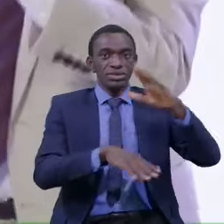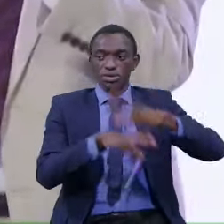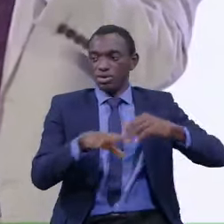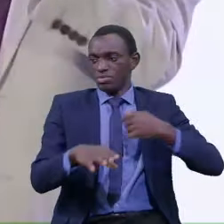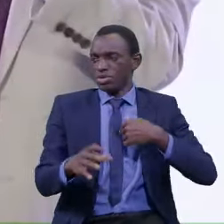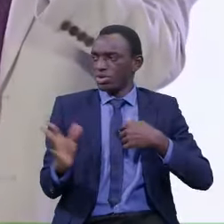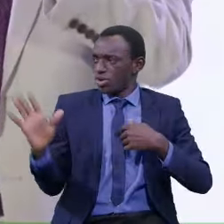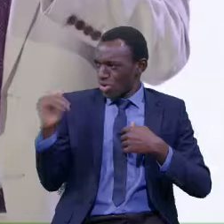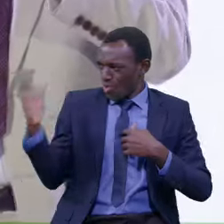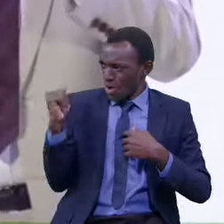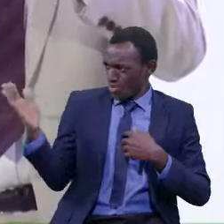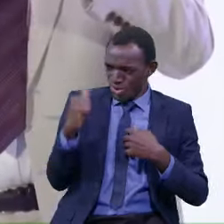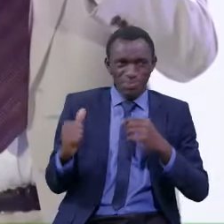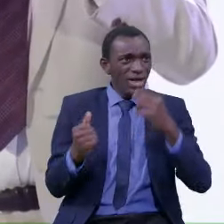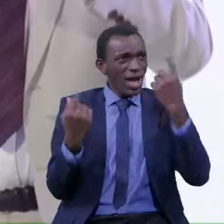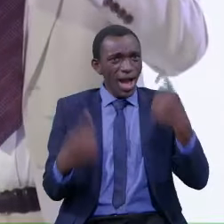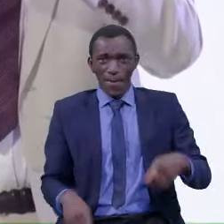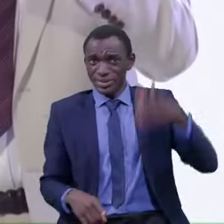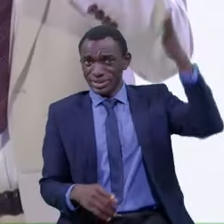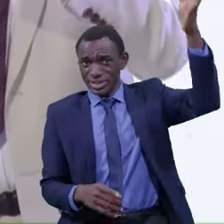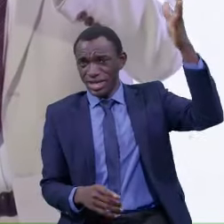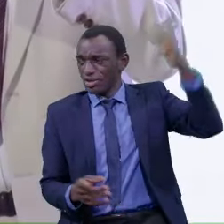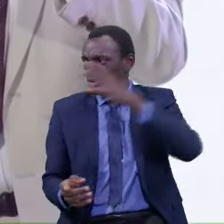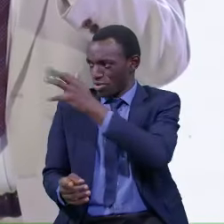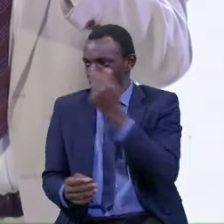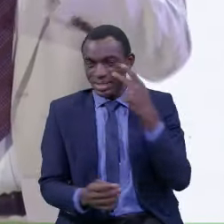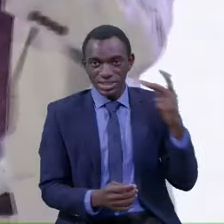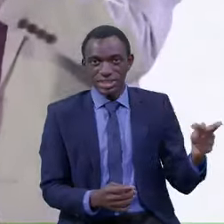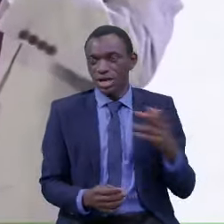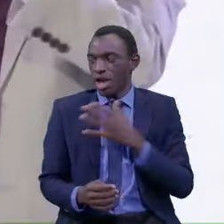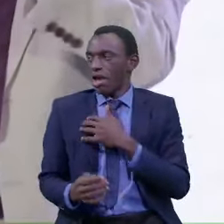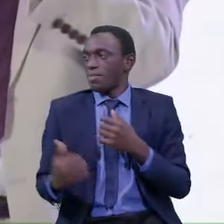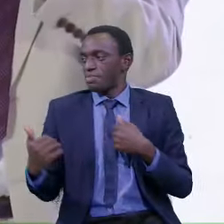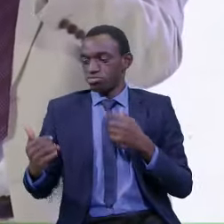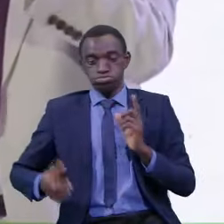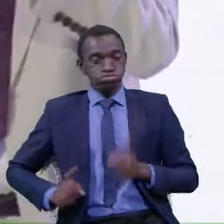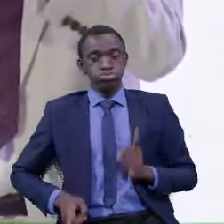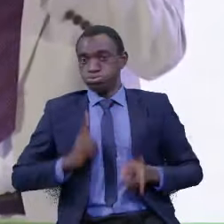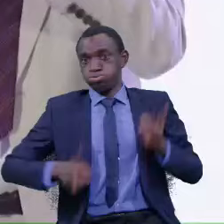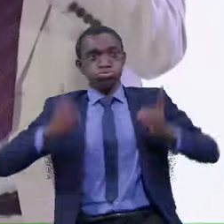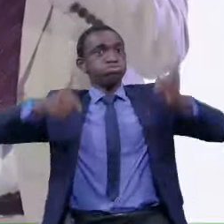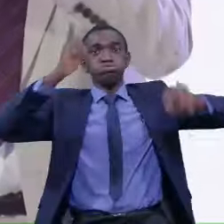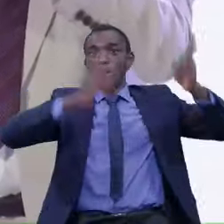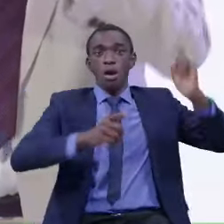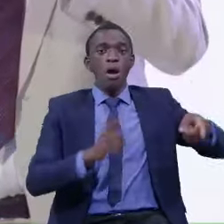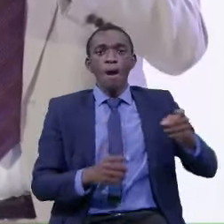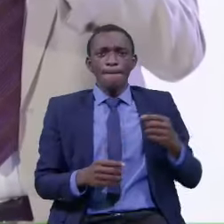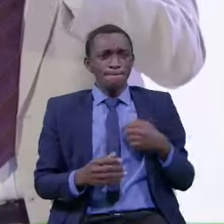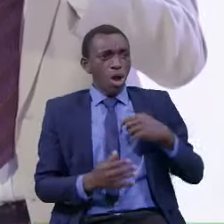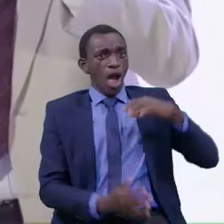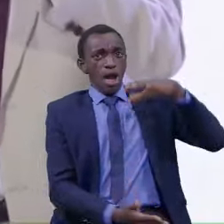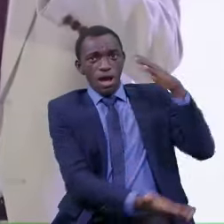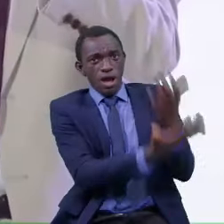Something good is taking place here, and I get fired up. And then I go there because it